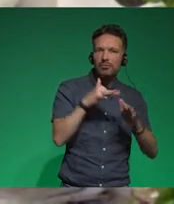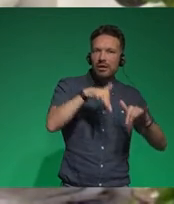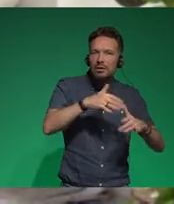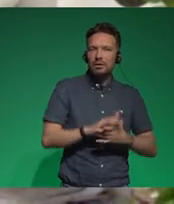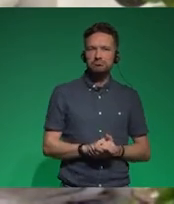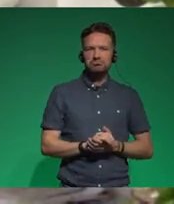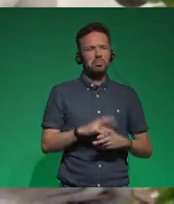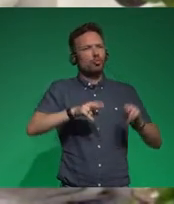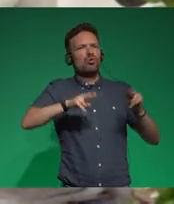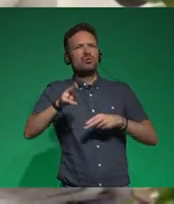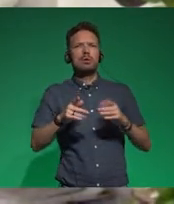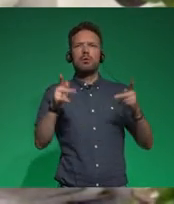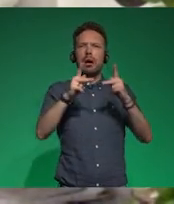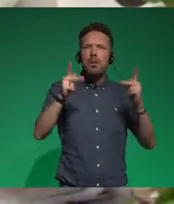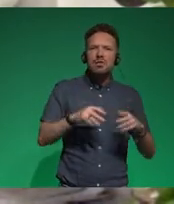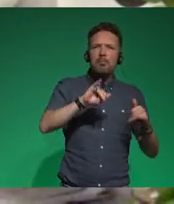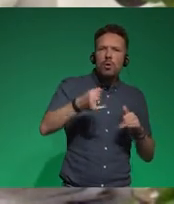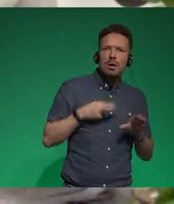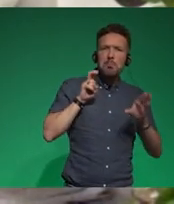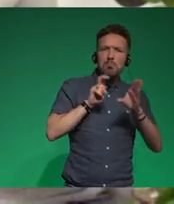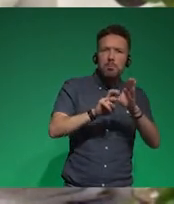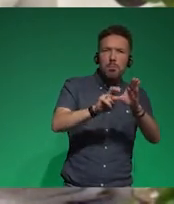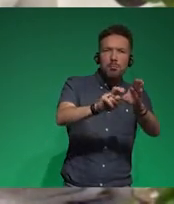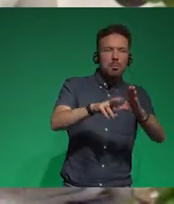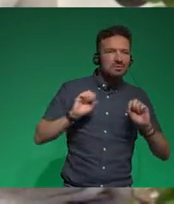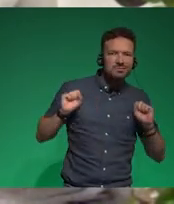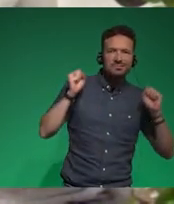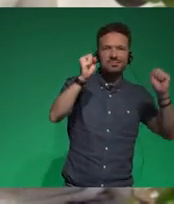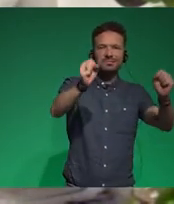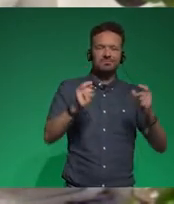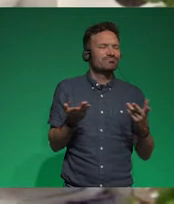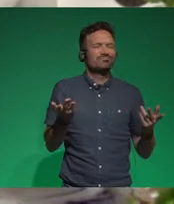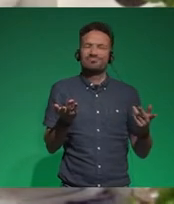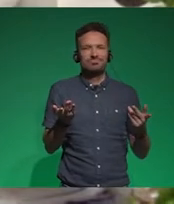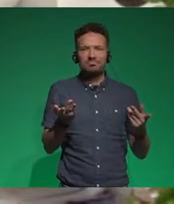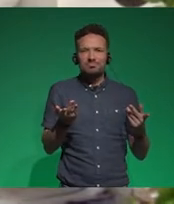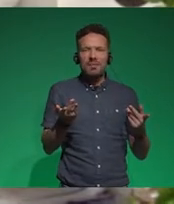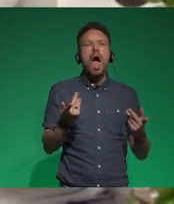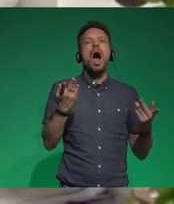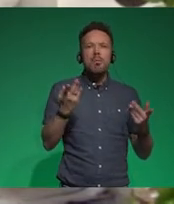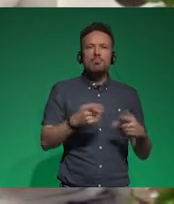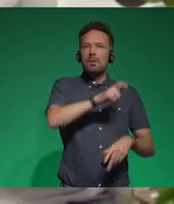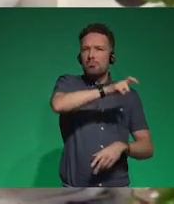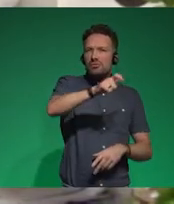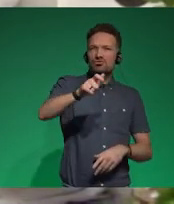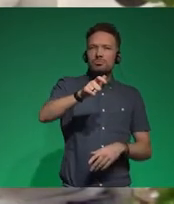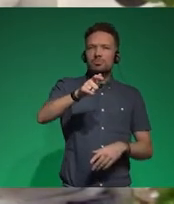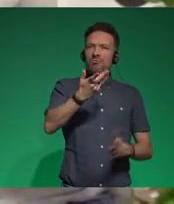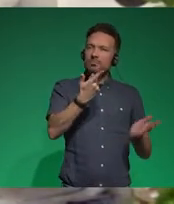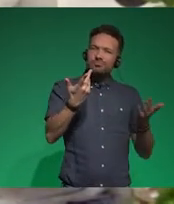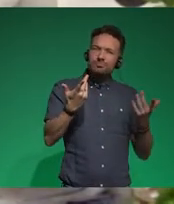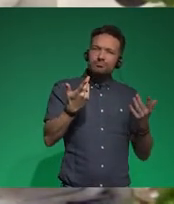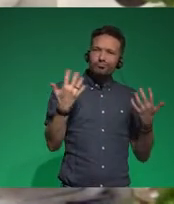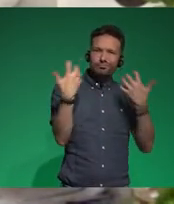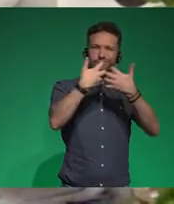it can connect to people in different way. And from my experience showing